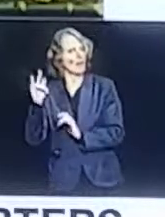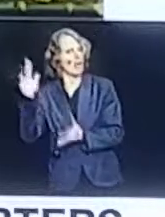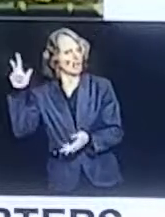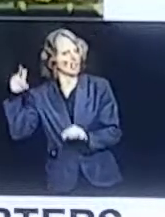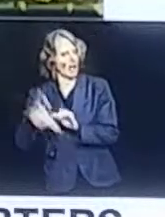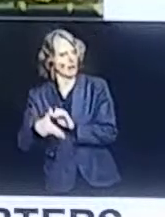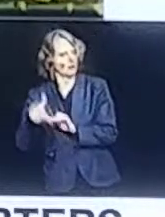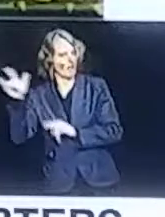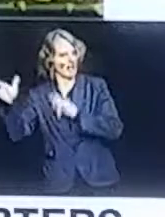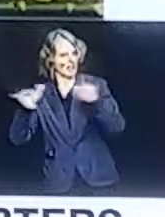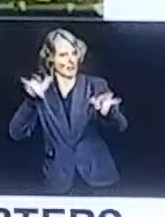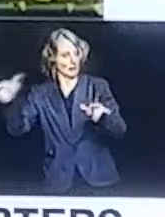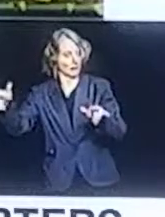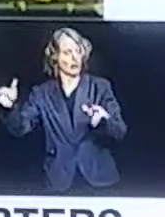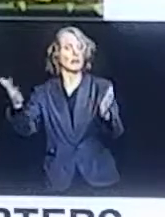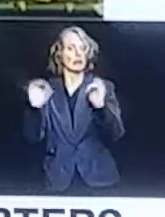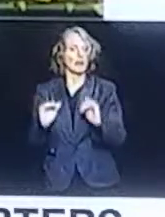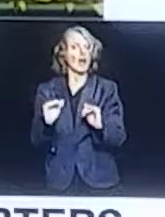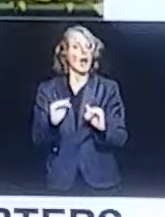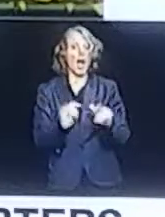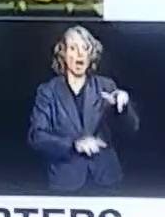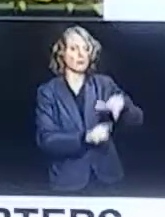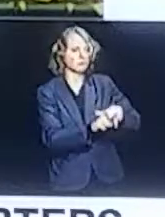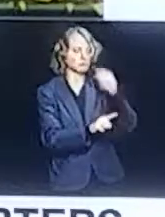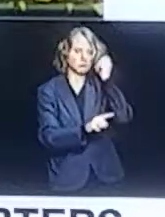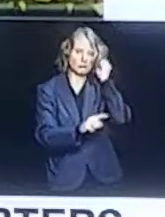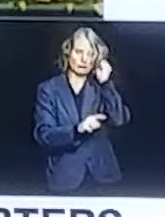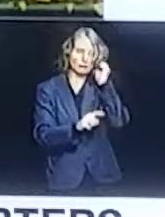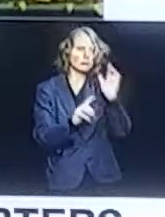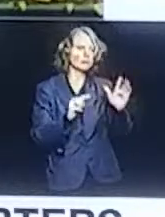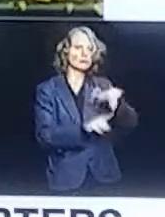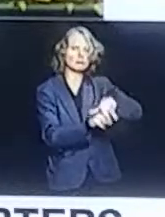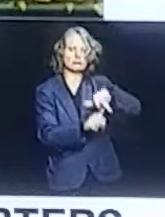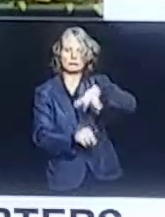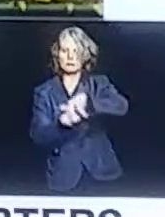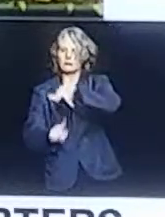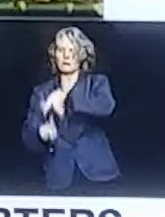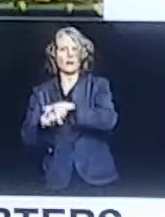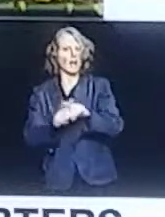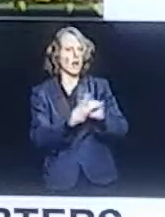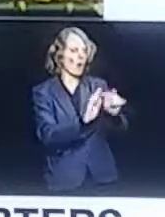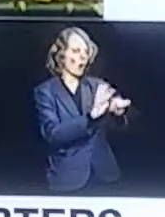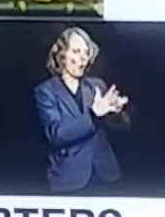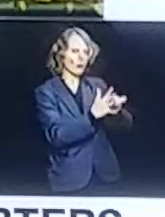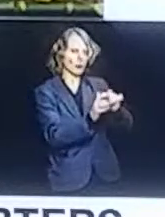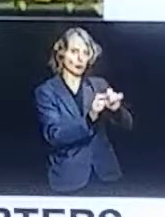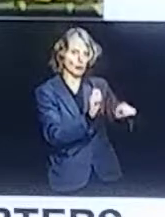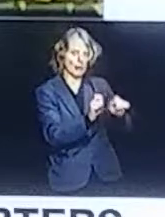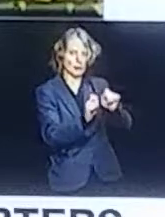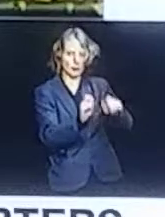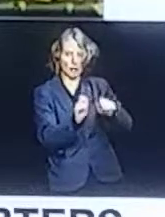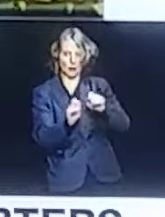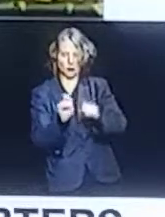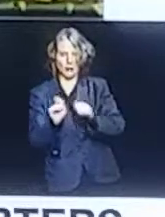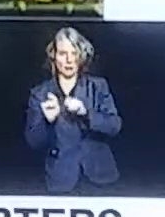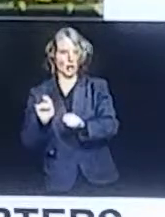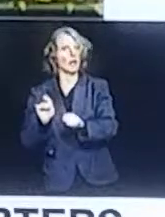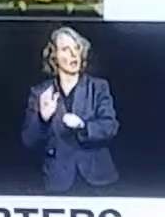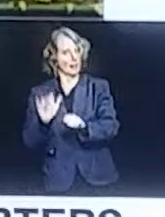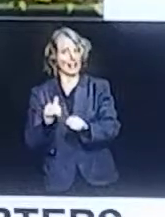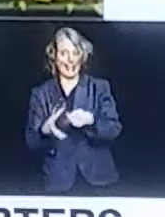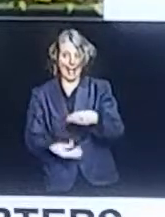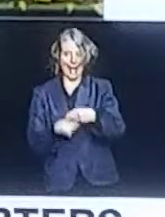people are seeing around different variants popping up around the world, there is even more importance in keeping Canada